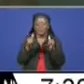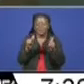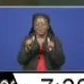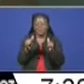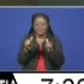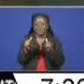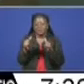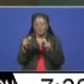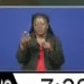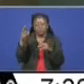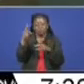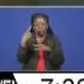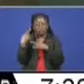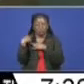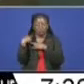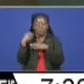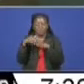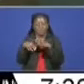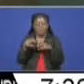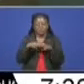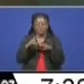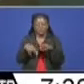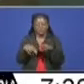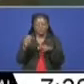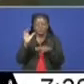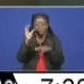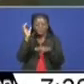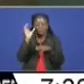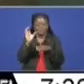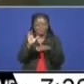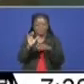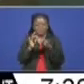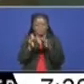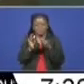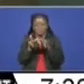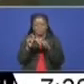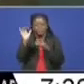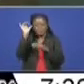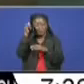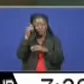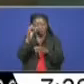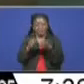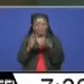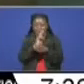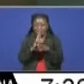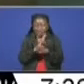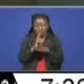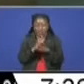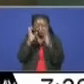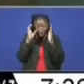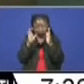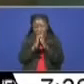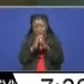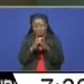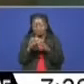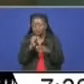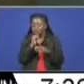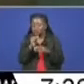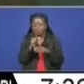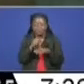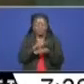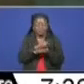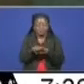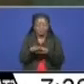news, videos, or pictures are sent to us, we should not forward it and send it around to our